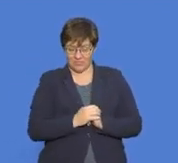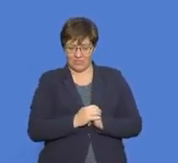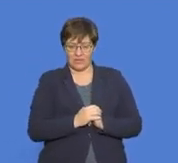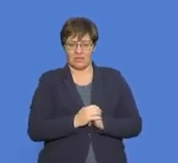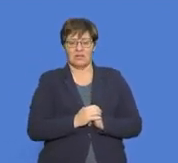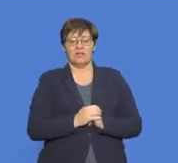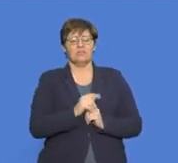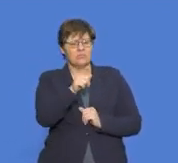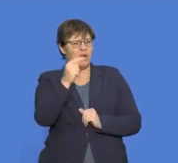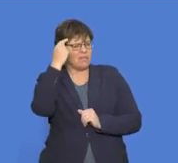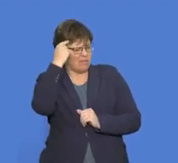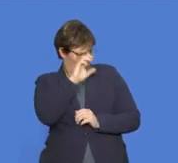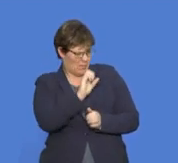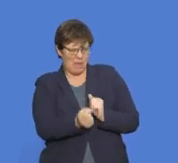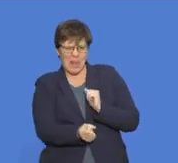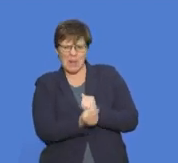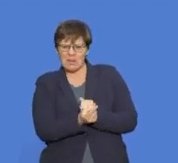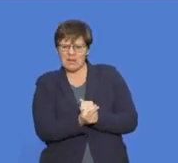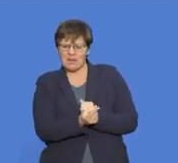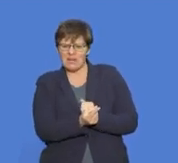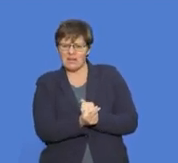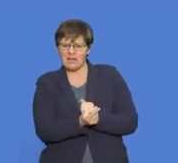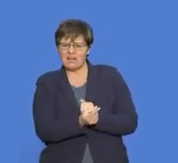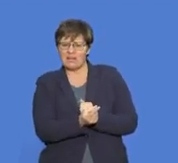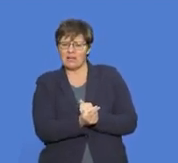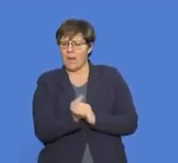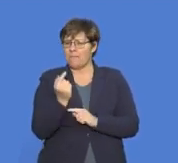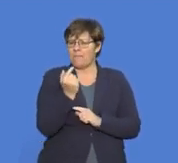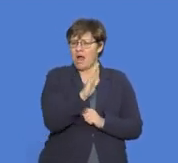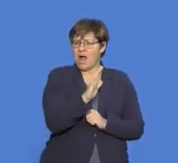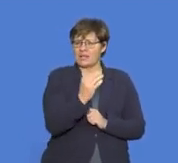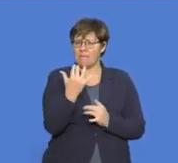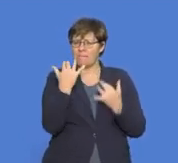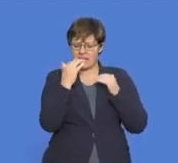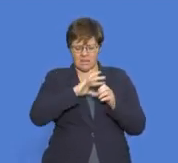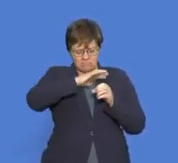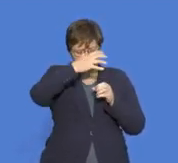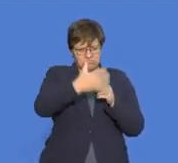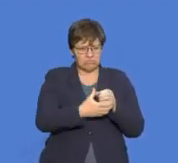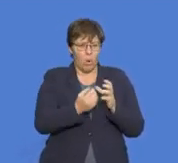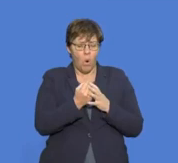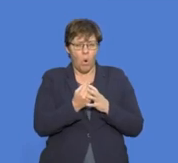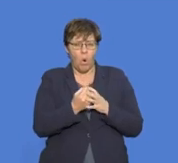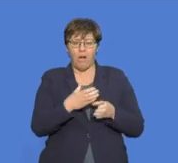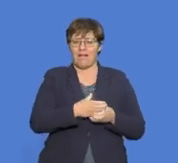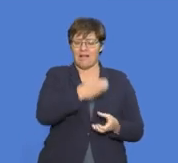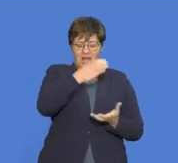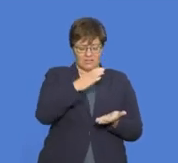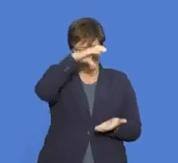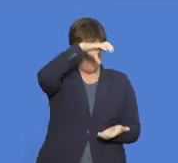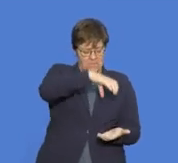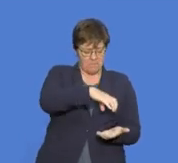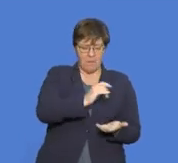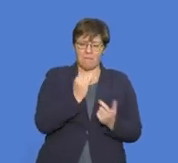why does this happen when you put a plant in a plastic bag or a glass bottle? Well, today we're going to